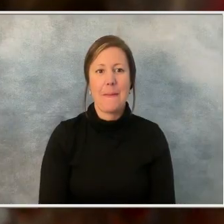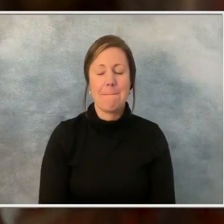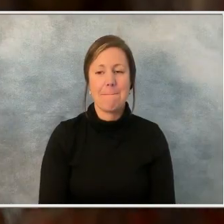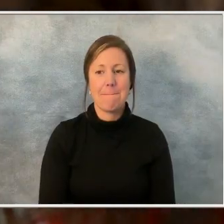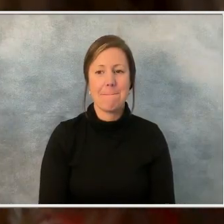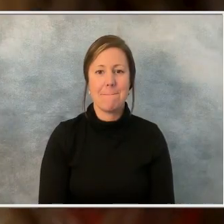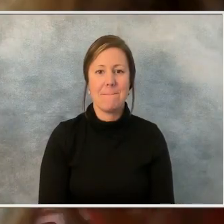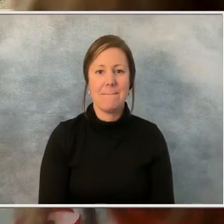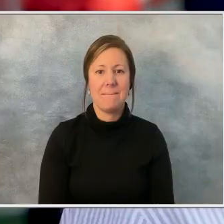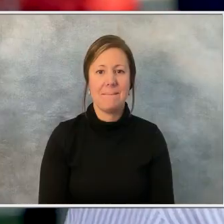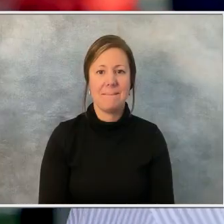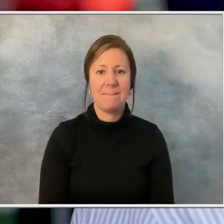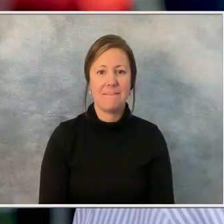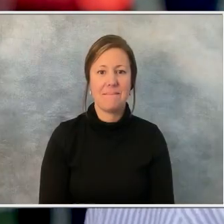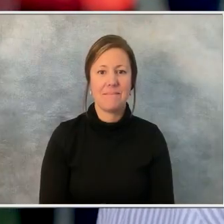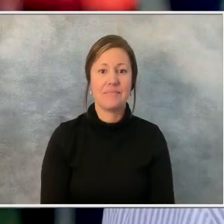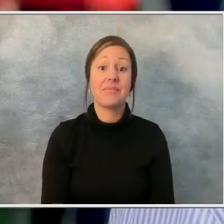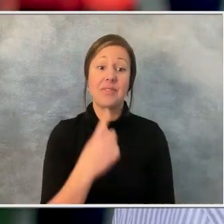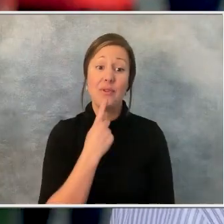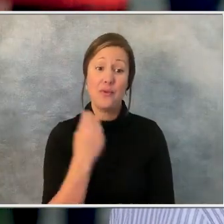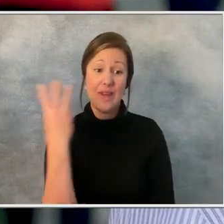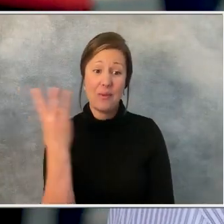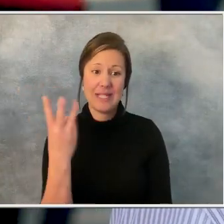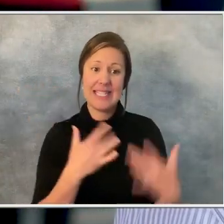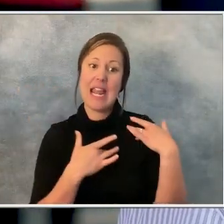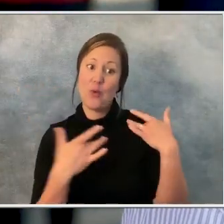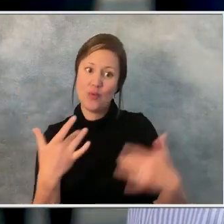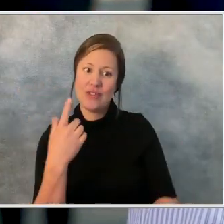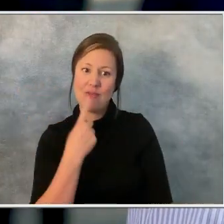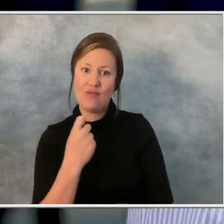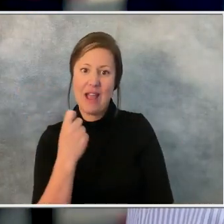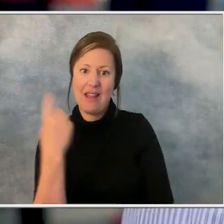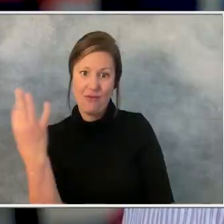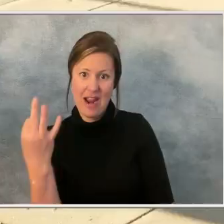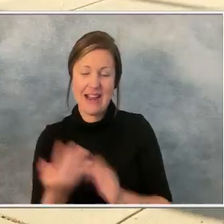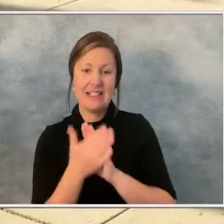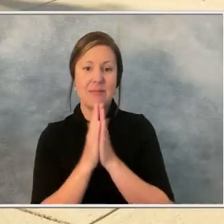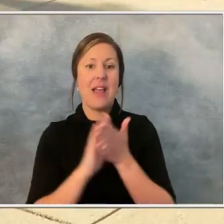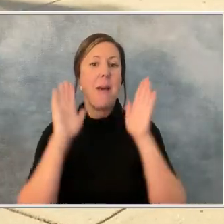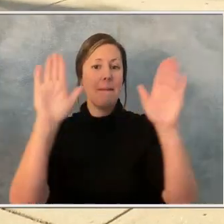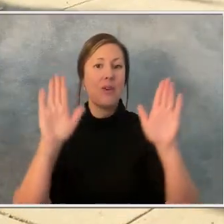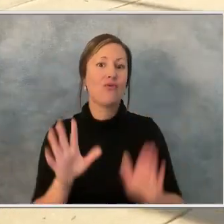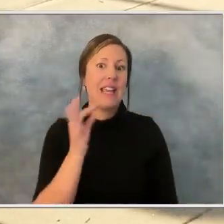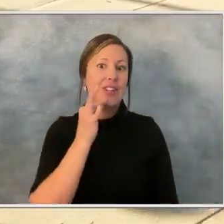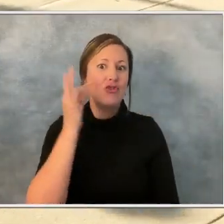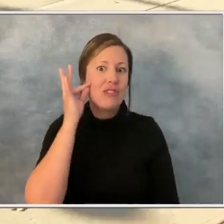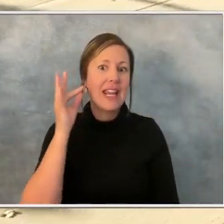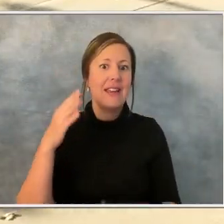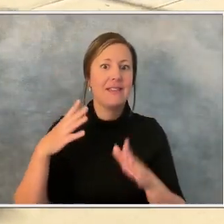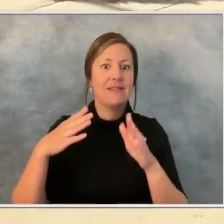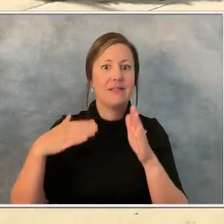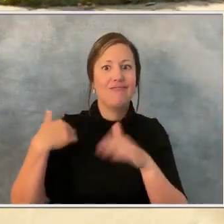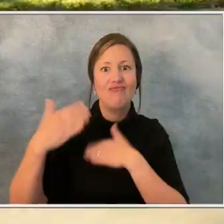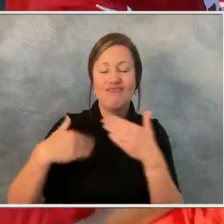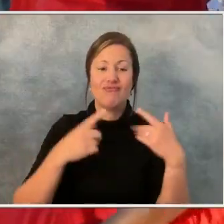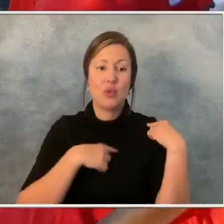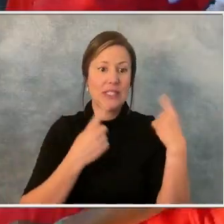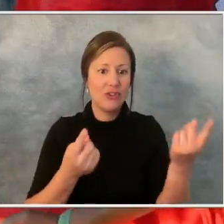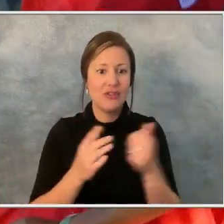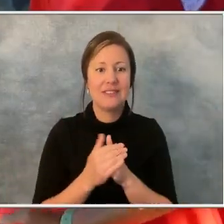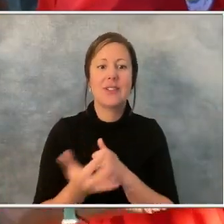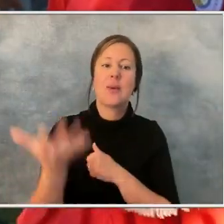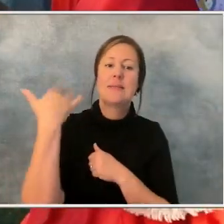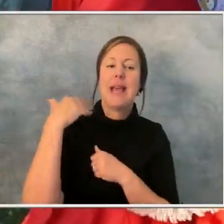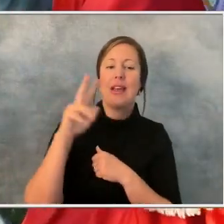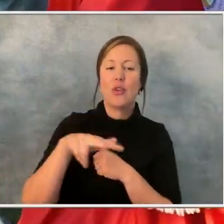Red Wednesday, which is usually Red Friday, has become a great Chiefs tradition. It goes back 33 years now. It's an opportunity for